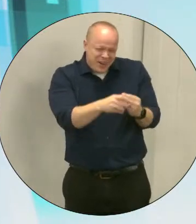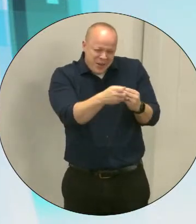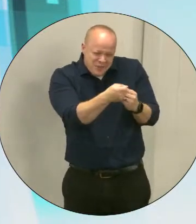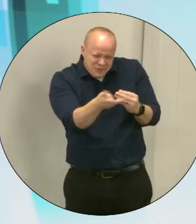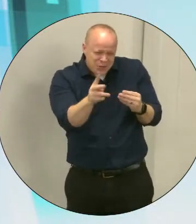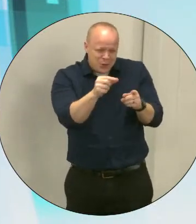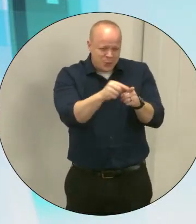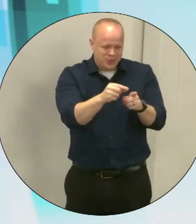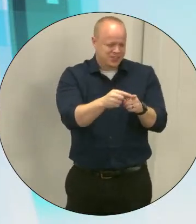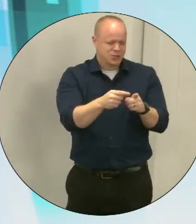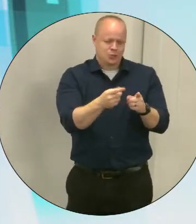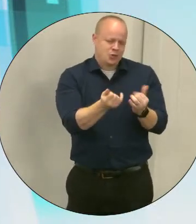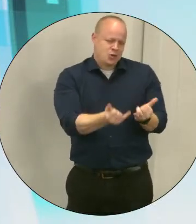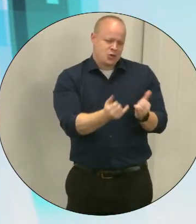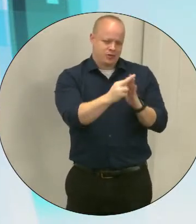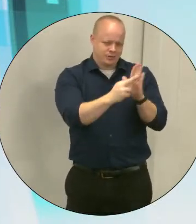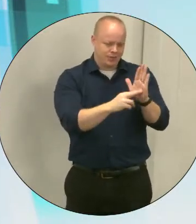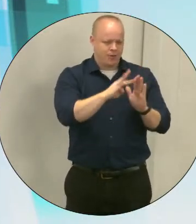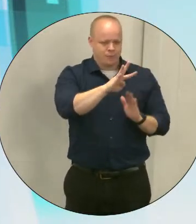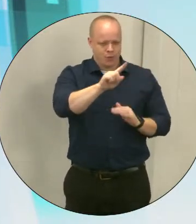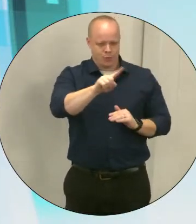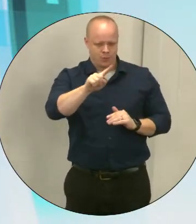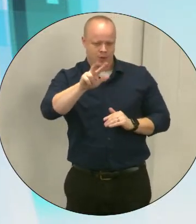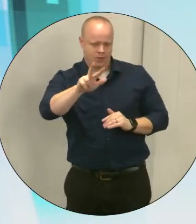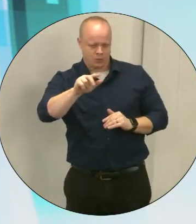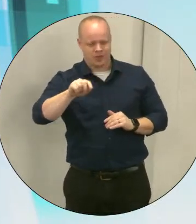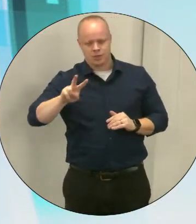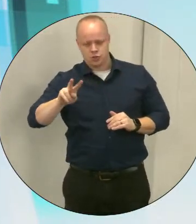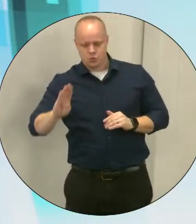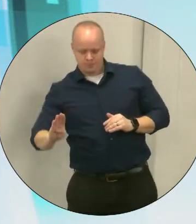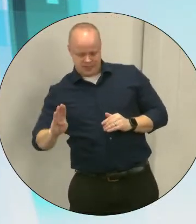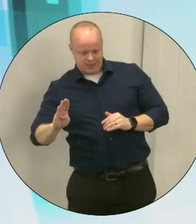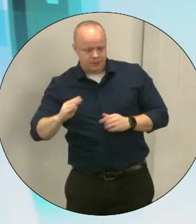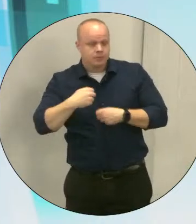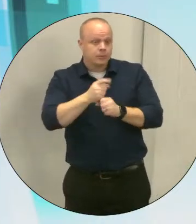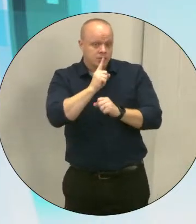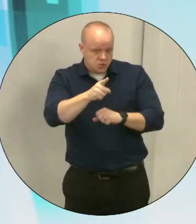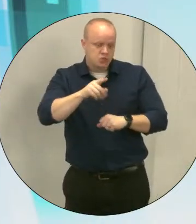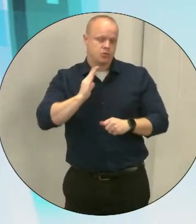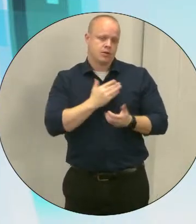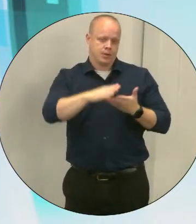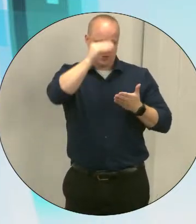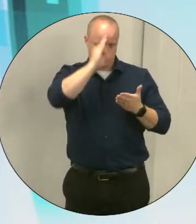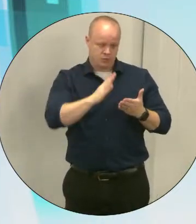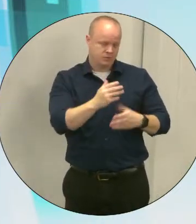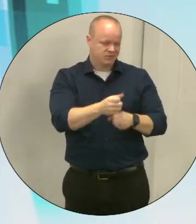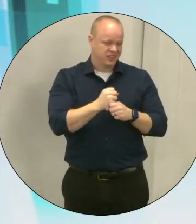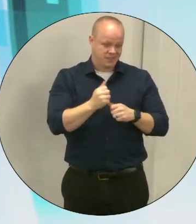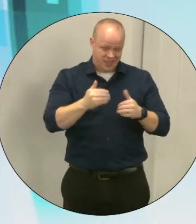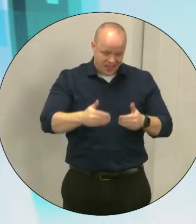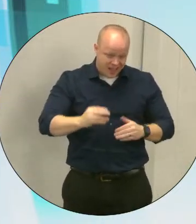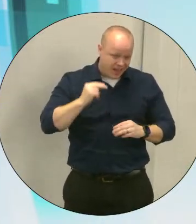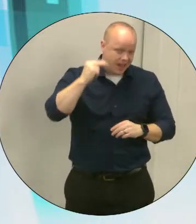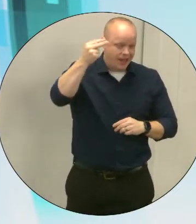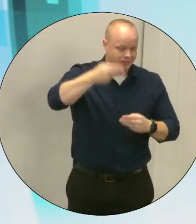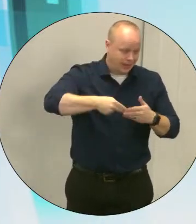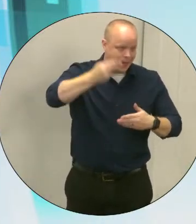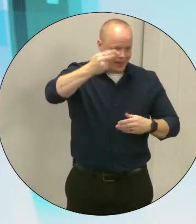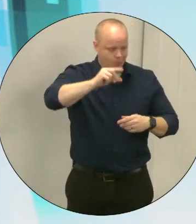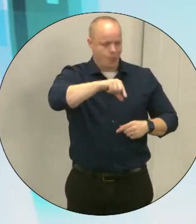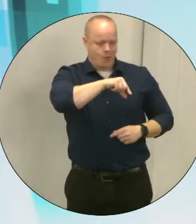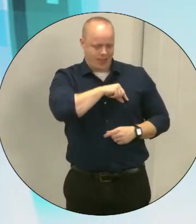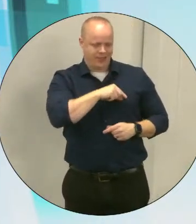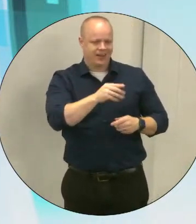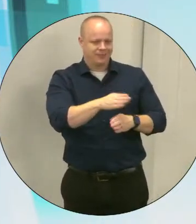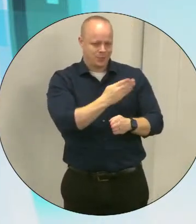the current regulation of 4113, Section 2B, to ensure that our students receive the highest quality of music instruction.